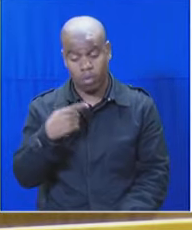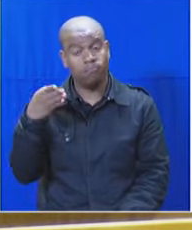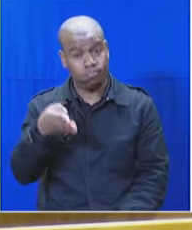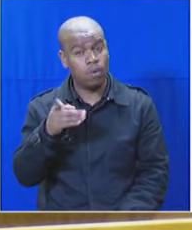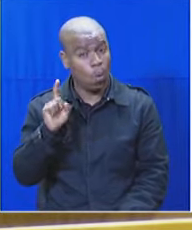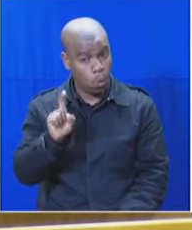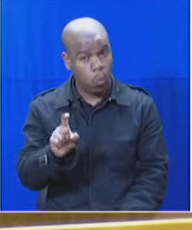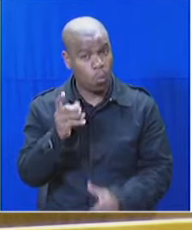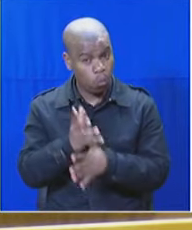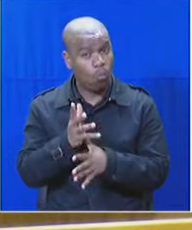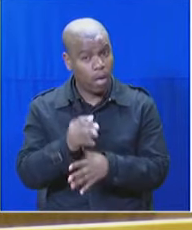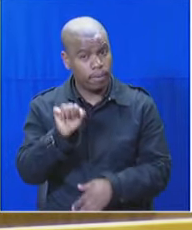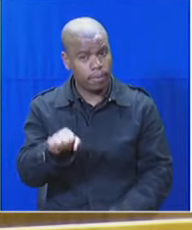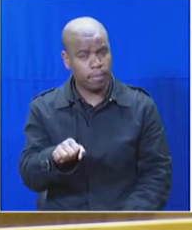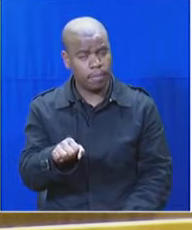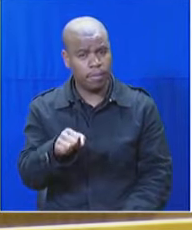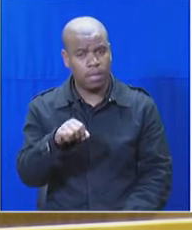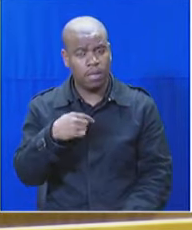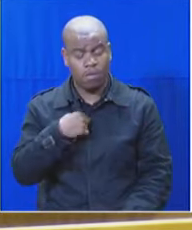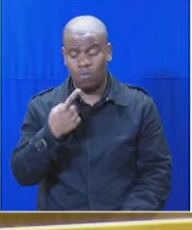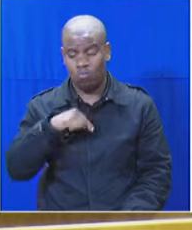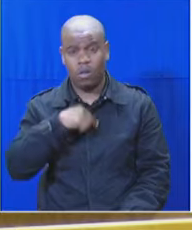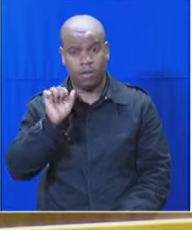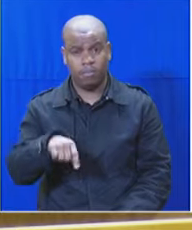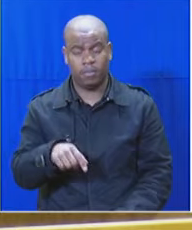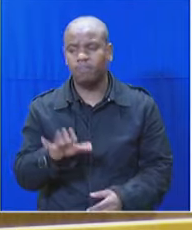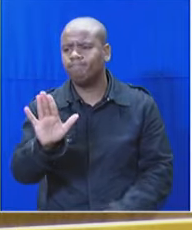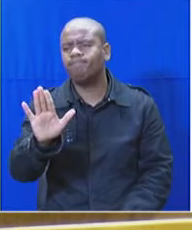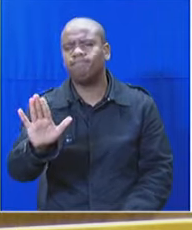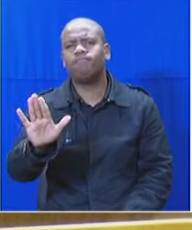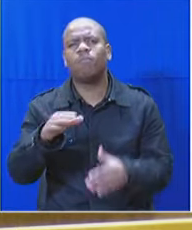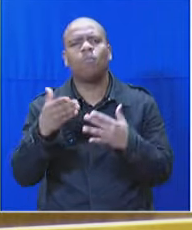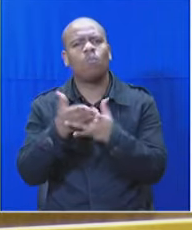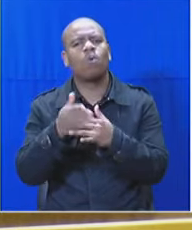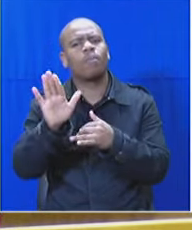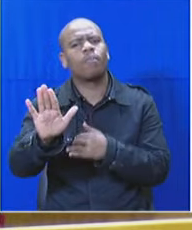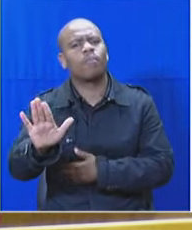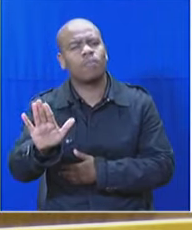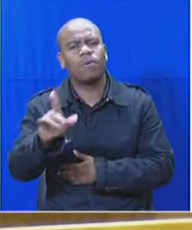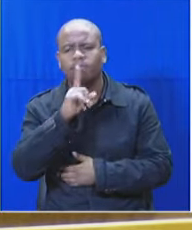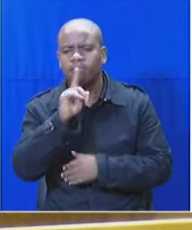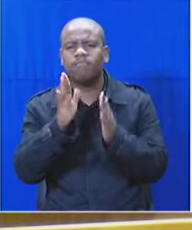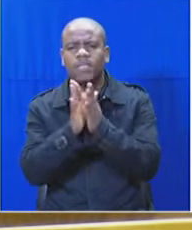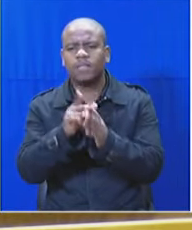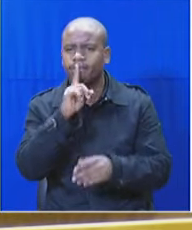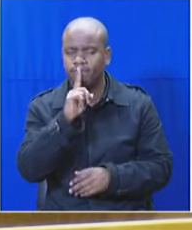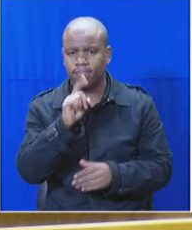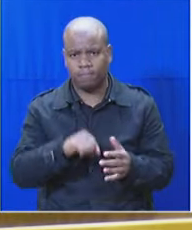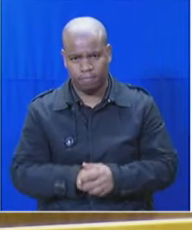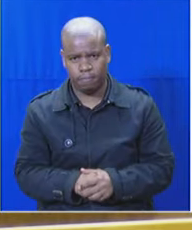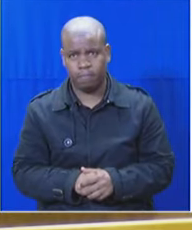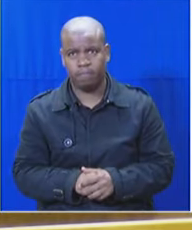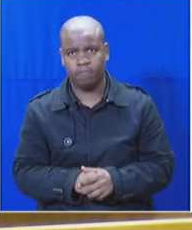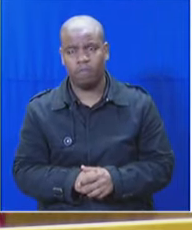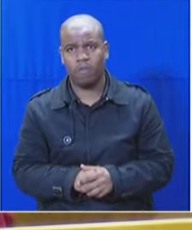limping from one excuse to another, trying to Order, explain honorable its members, failures can we please to redistribute land allow the speaker on the in a